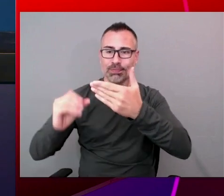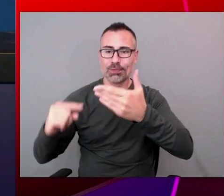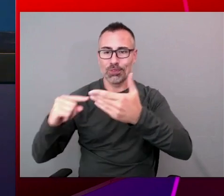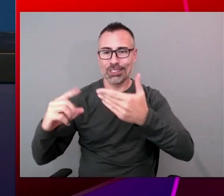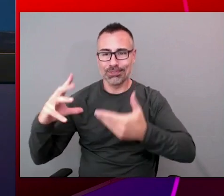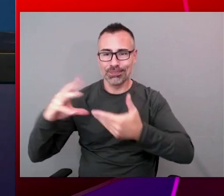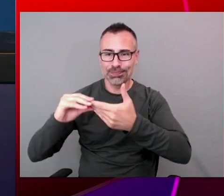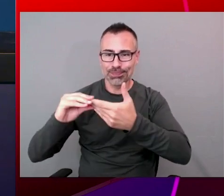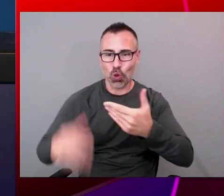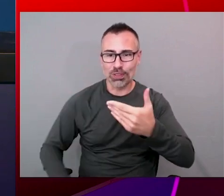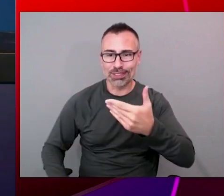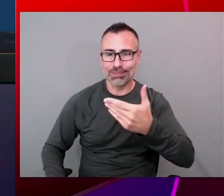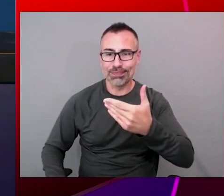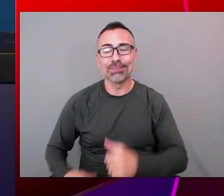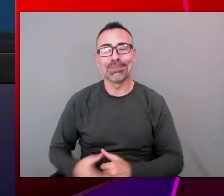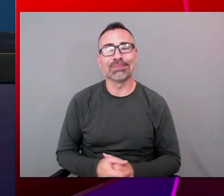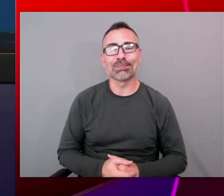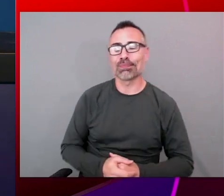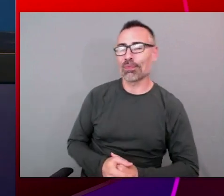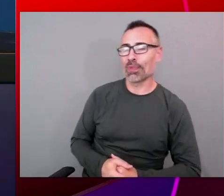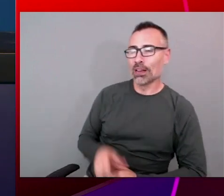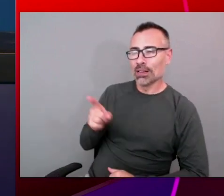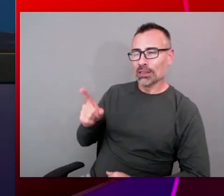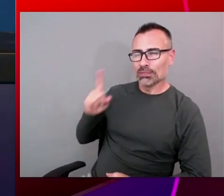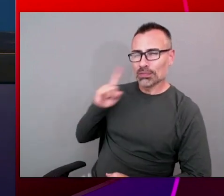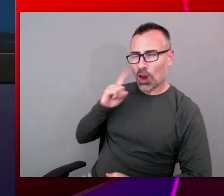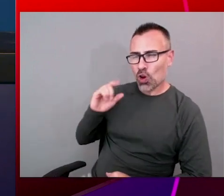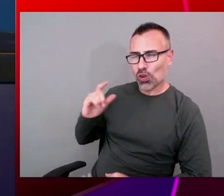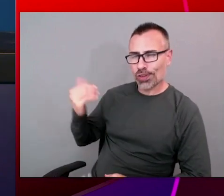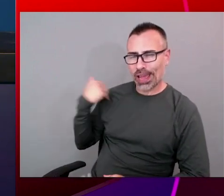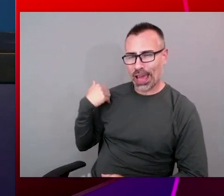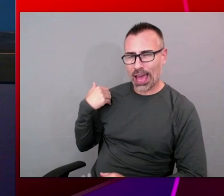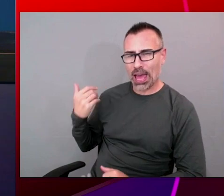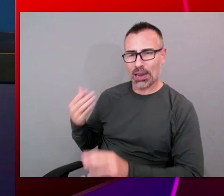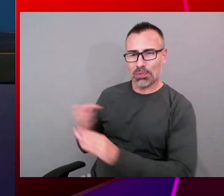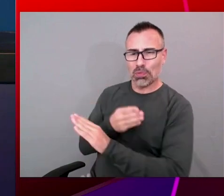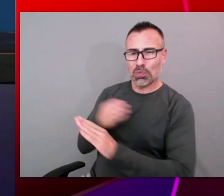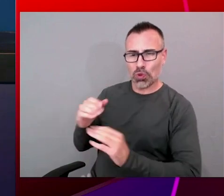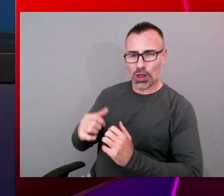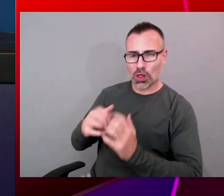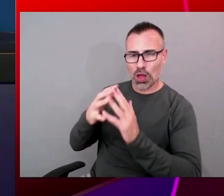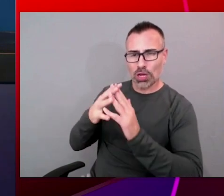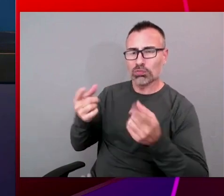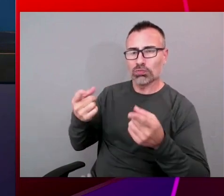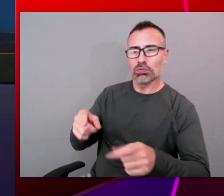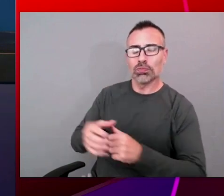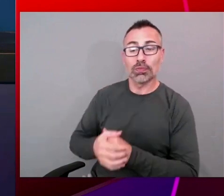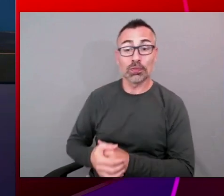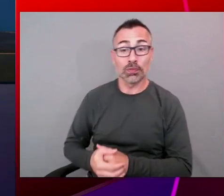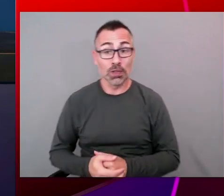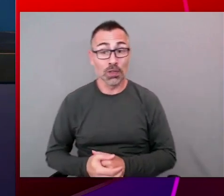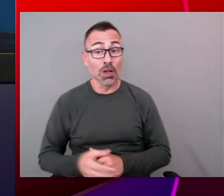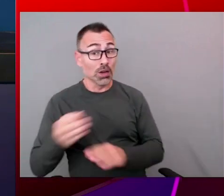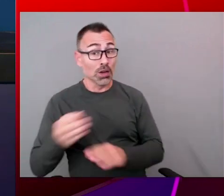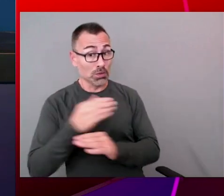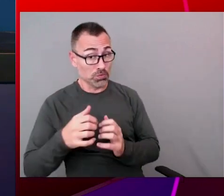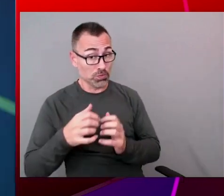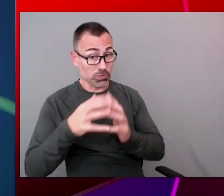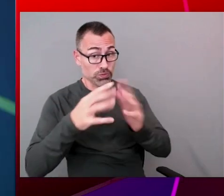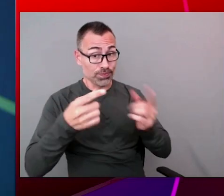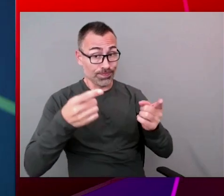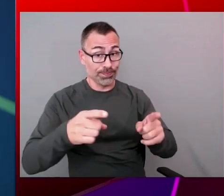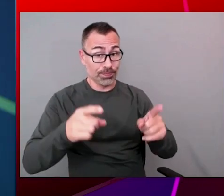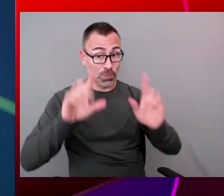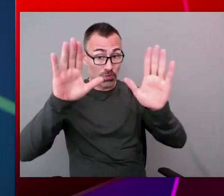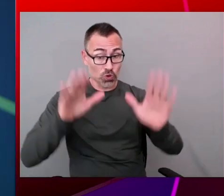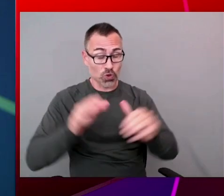How did that go? How was that received? Yeah, so our pre-launch it was great. So in August, we